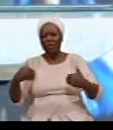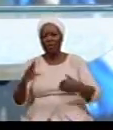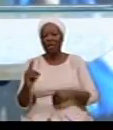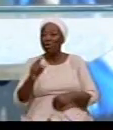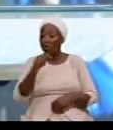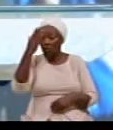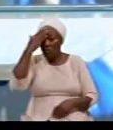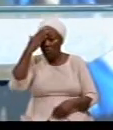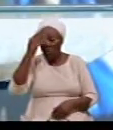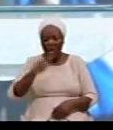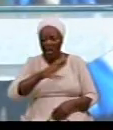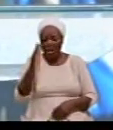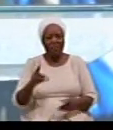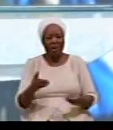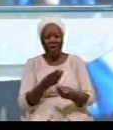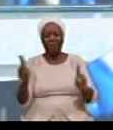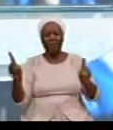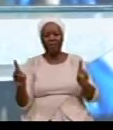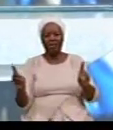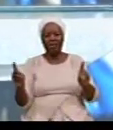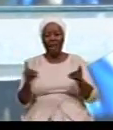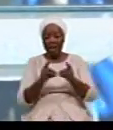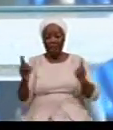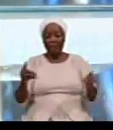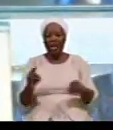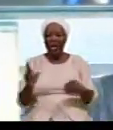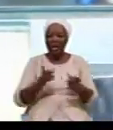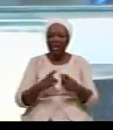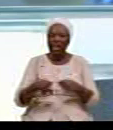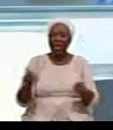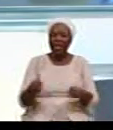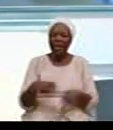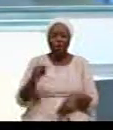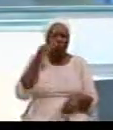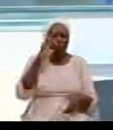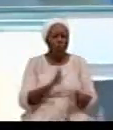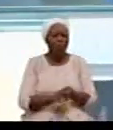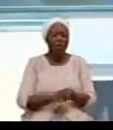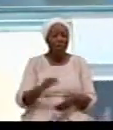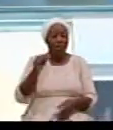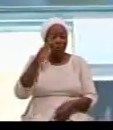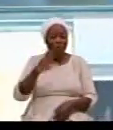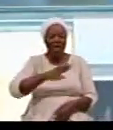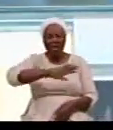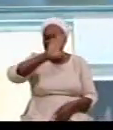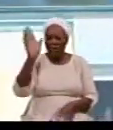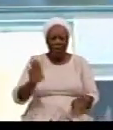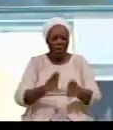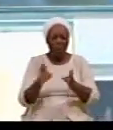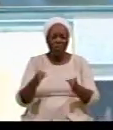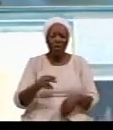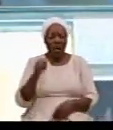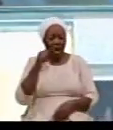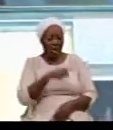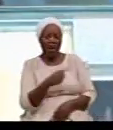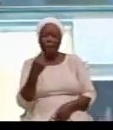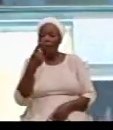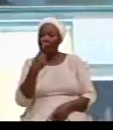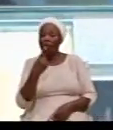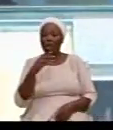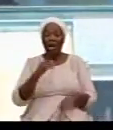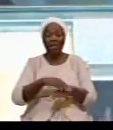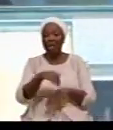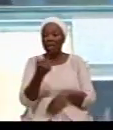didn't divorce, and the woman never opened her mouth at any other time to